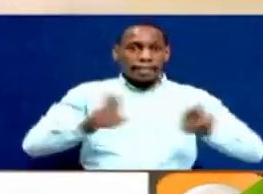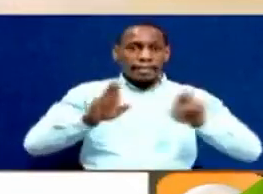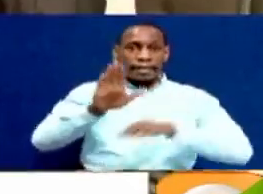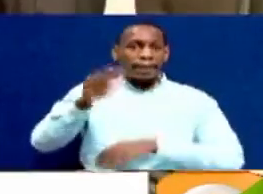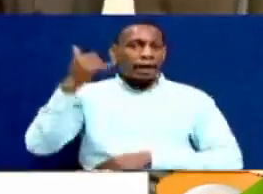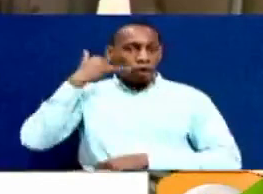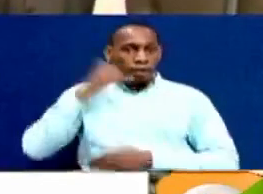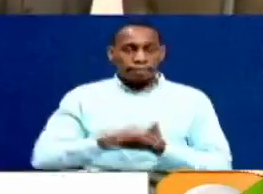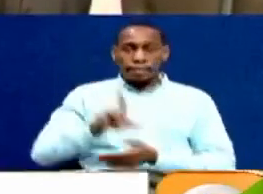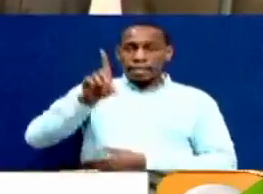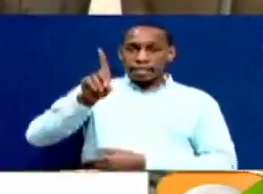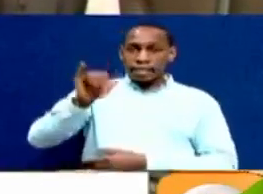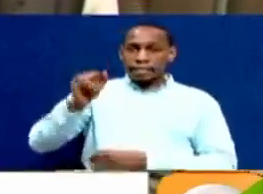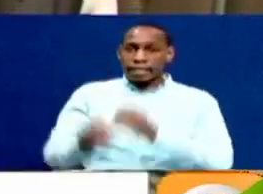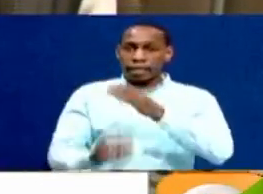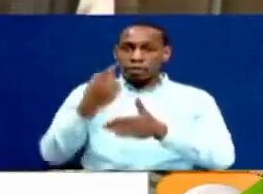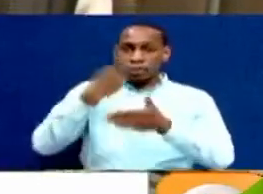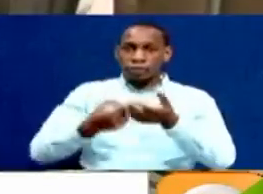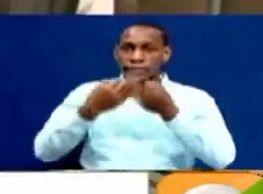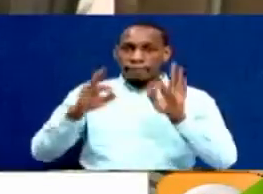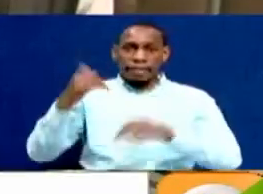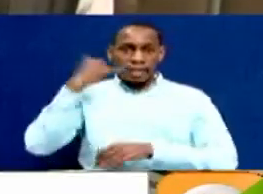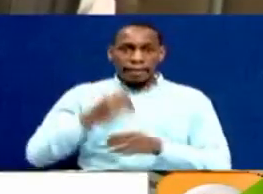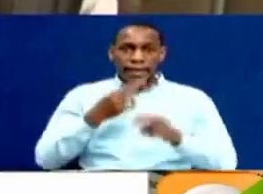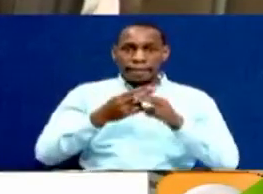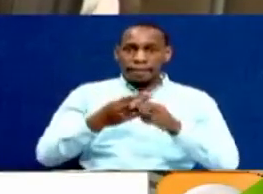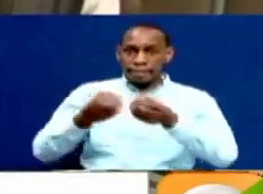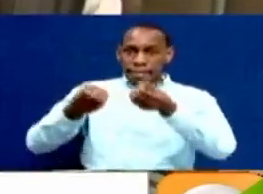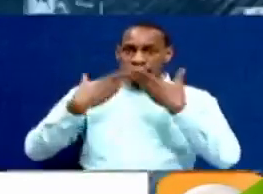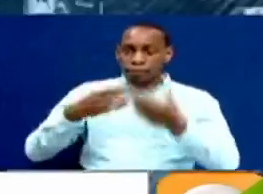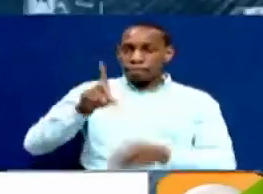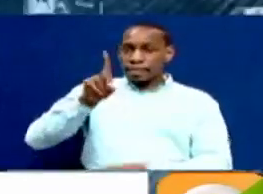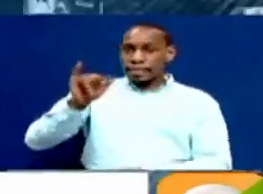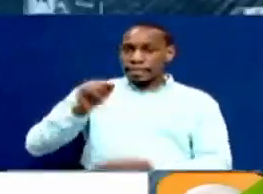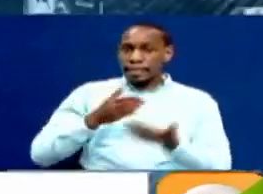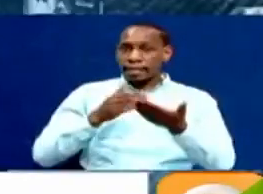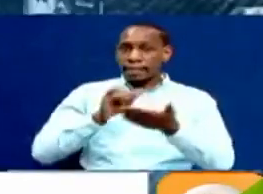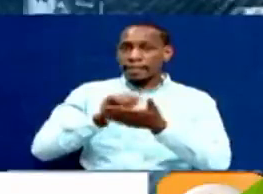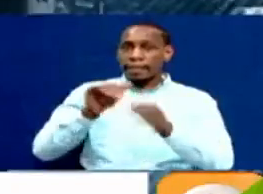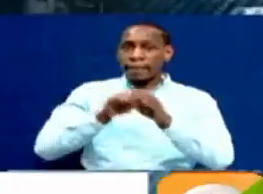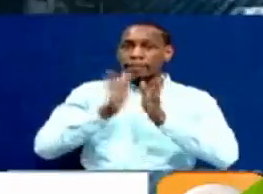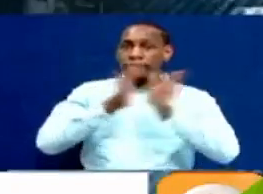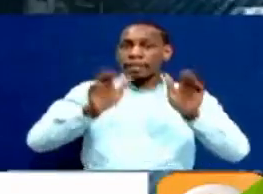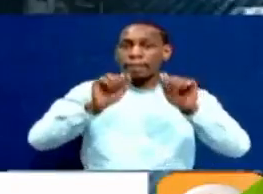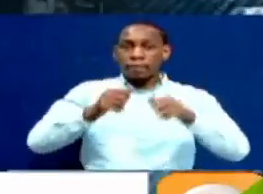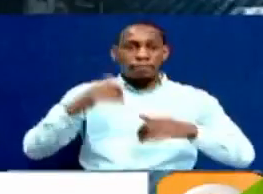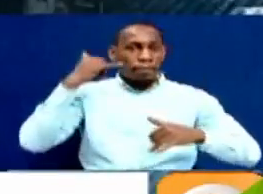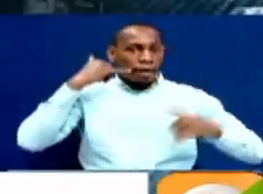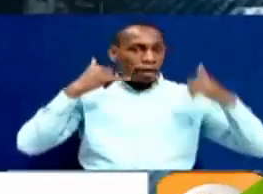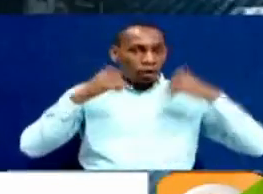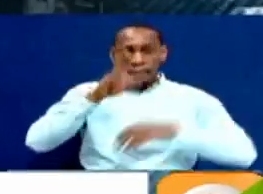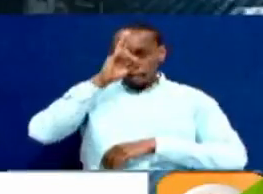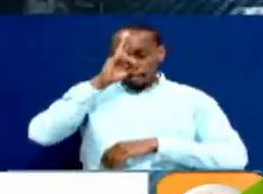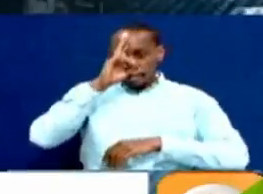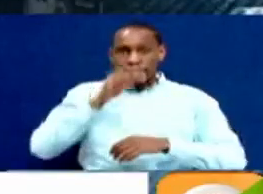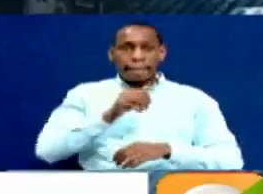your calls. The DCI launched a toll-free number dubbed Fichua kwa DCI, through which members of the public can reach out to police